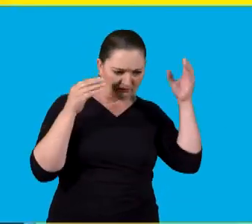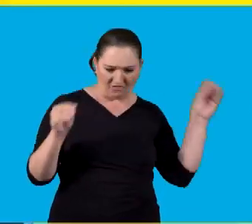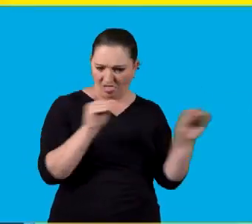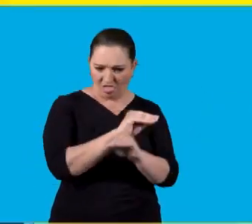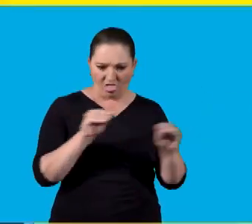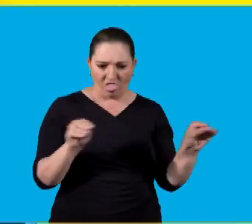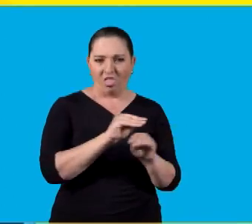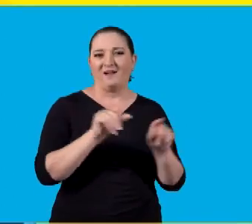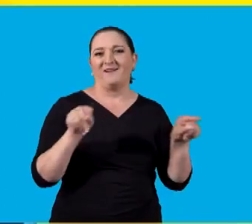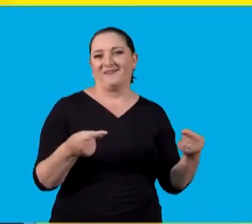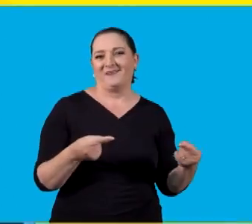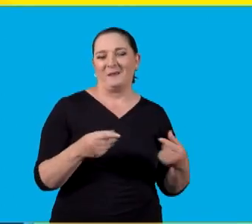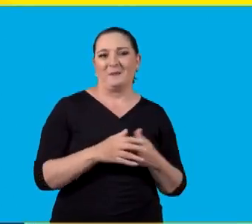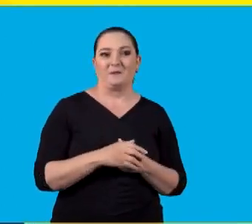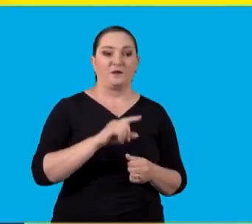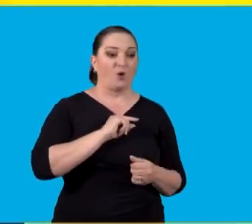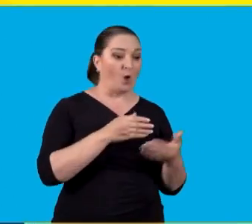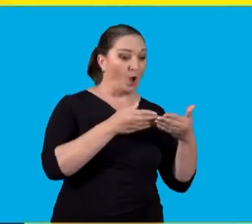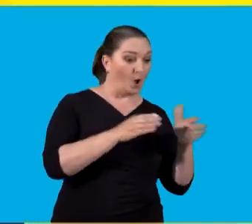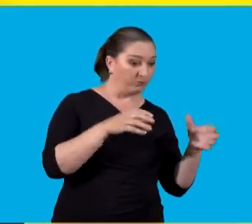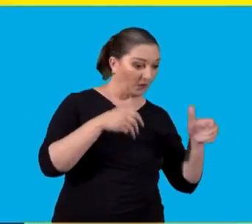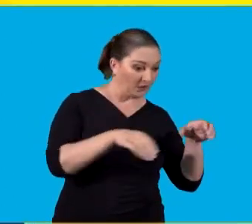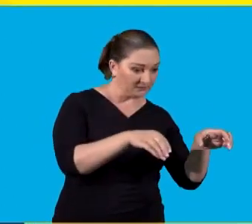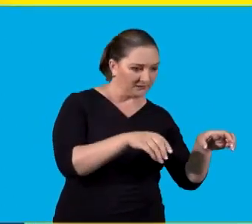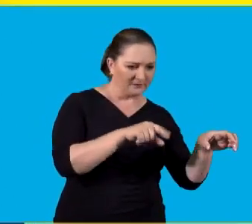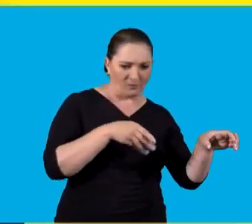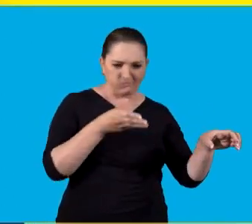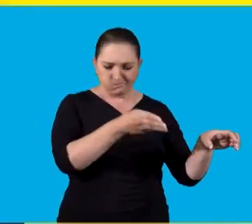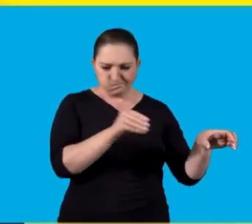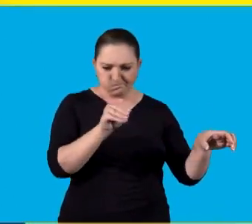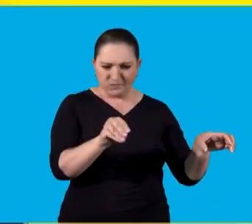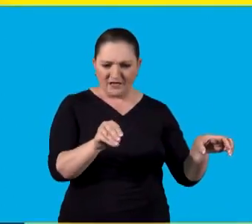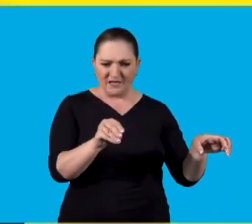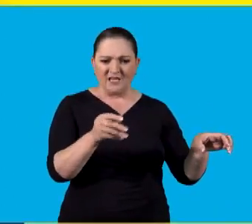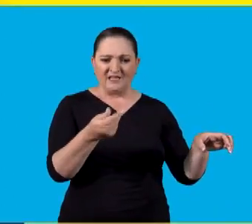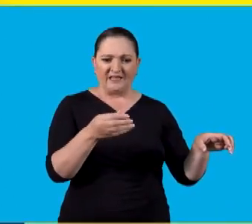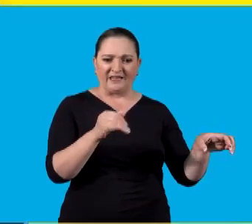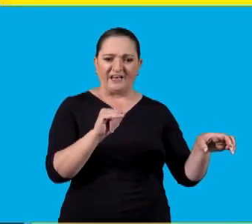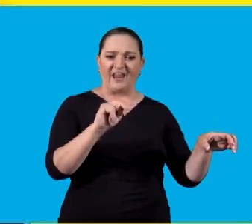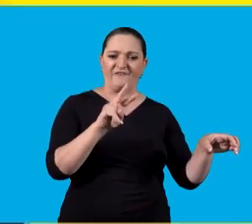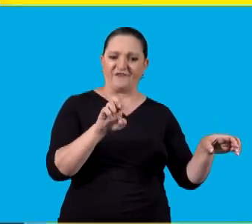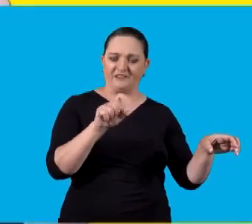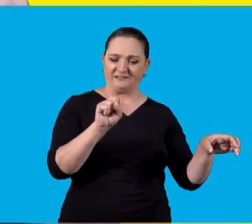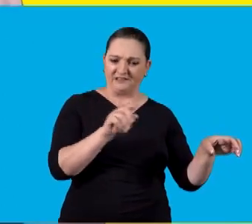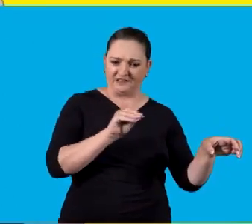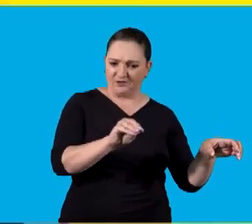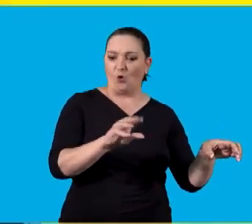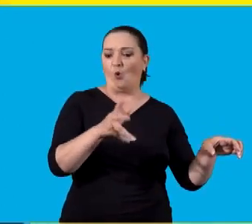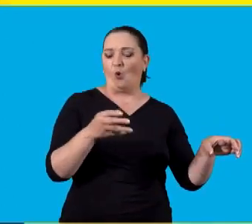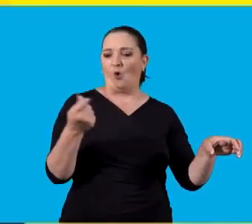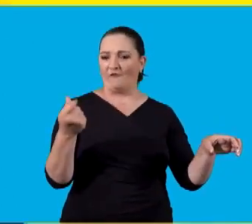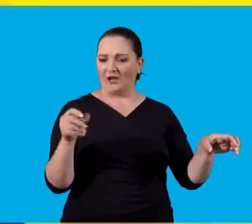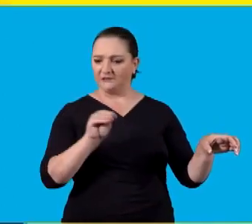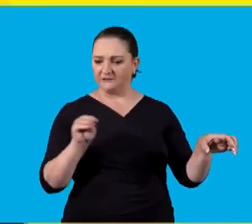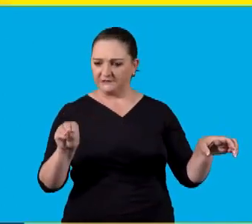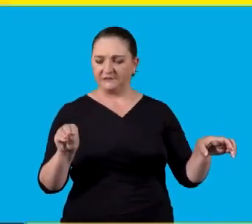items. Items that must be under your operating activities must never be in the investing or in the financing. You can only become